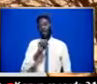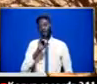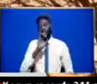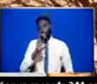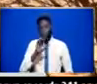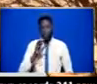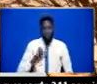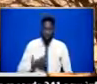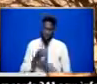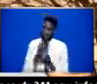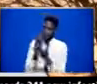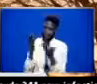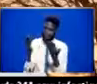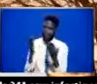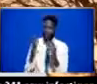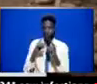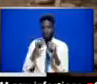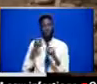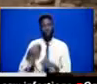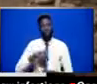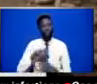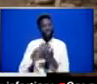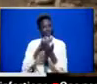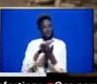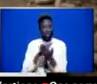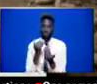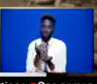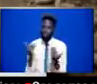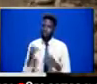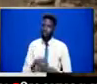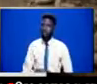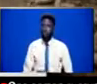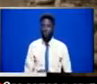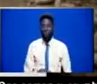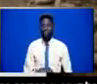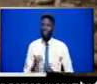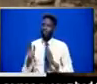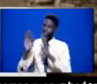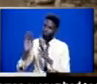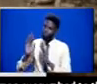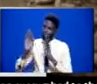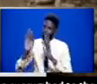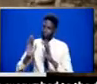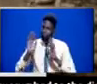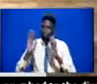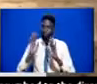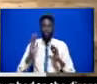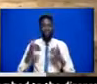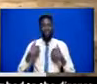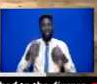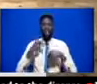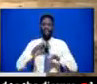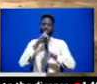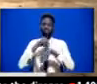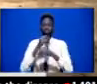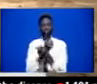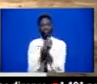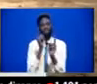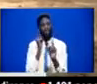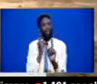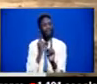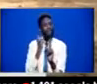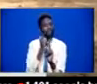full gospel tukaambia, let us share these children. Several campaigns have been mooted nationwide in a bid to end this